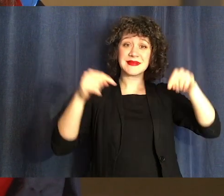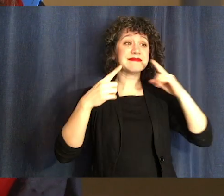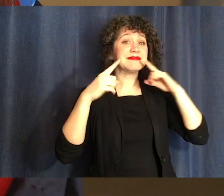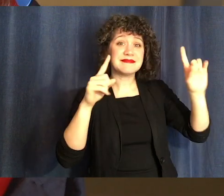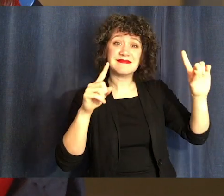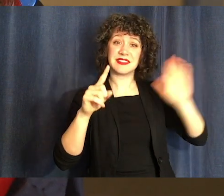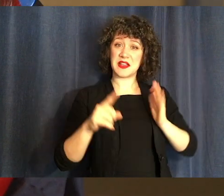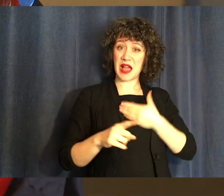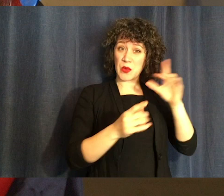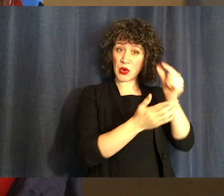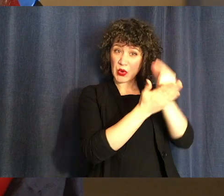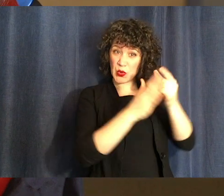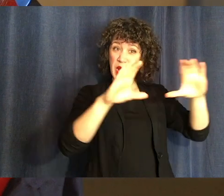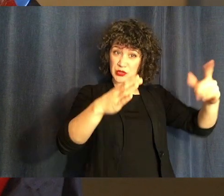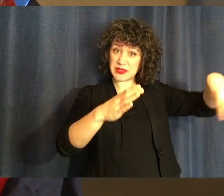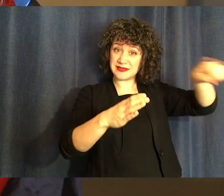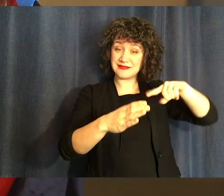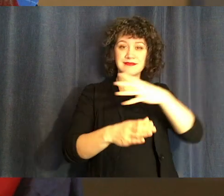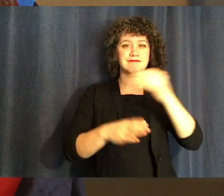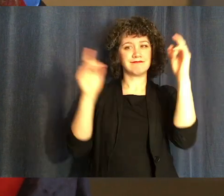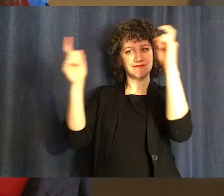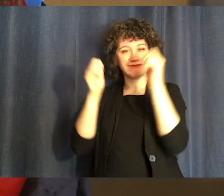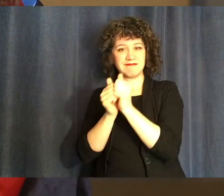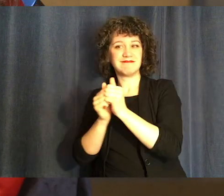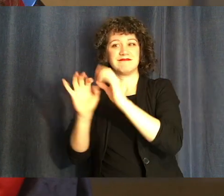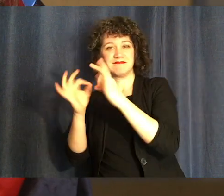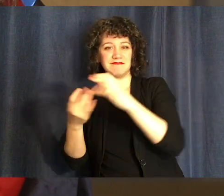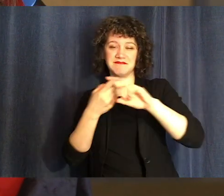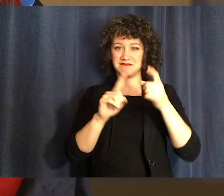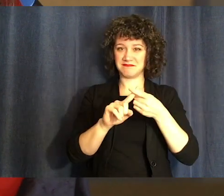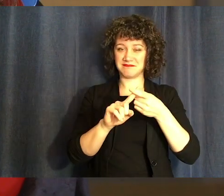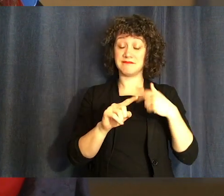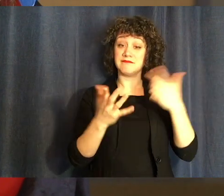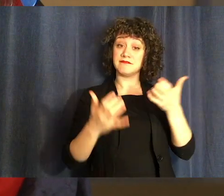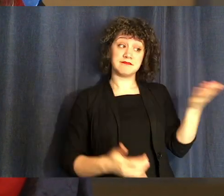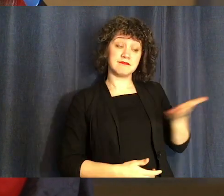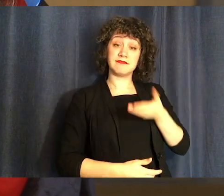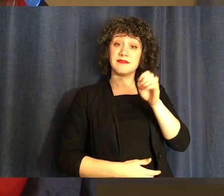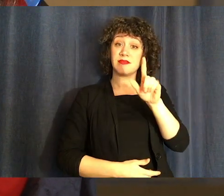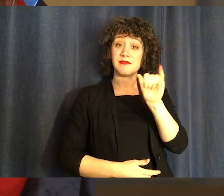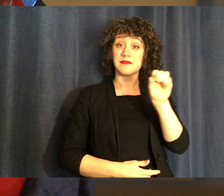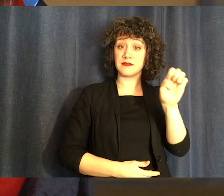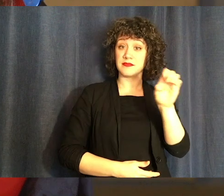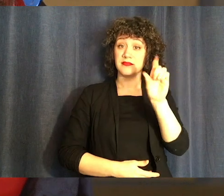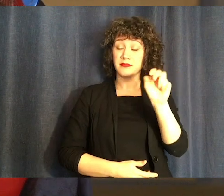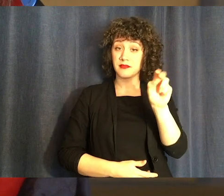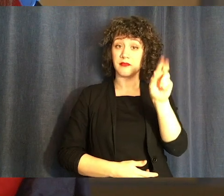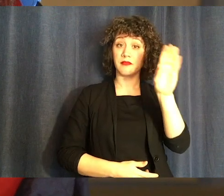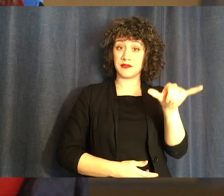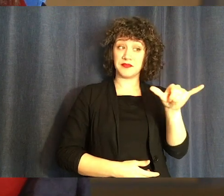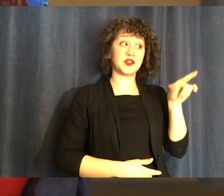our graduates and to celebrate with families and friends. I would like to introduce Elise Dansby singing the national anthem, followed